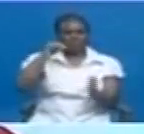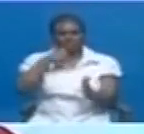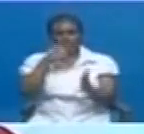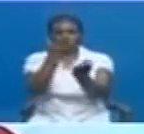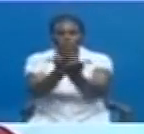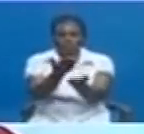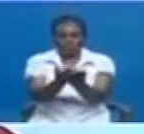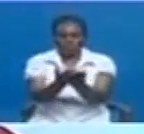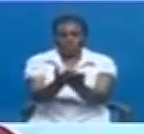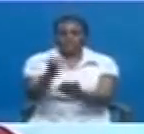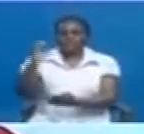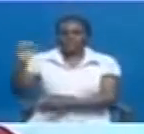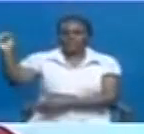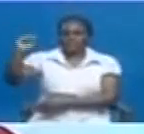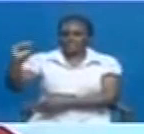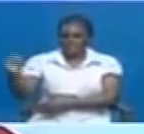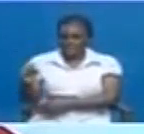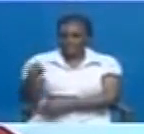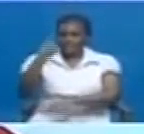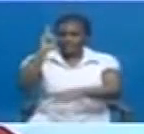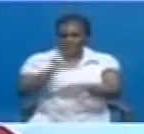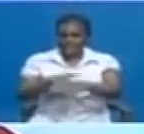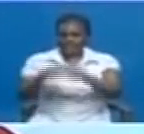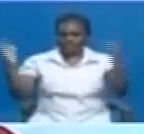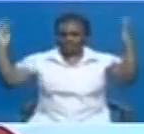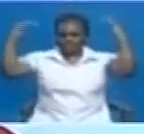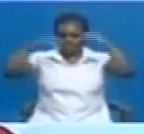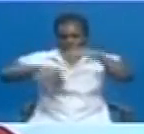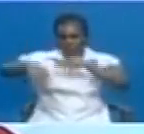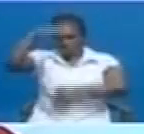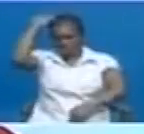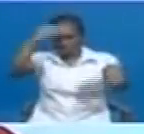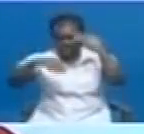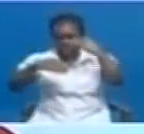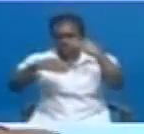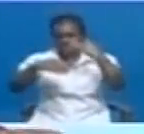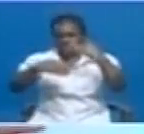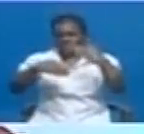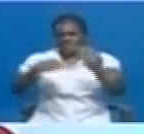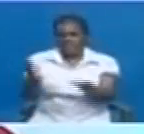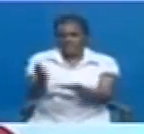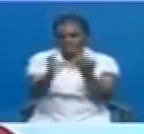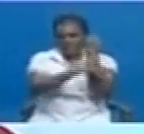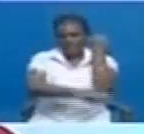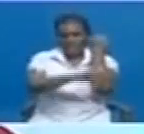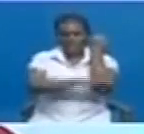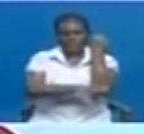Interior Cabinet Secretary Joseph Nkaiseri during a gathering of university administrators from around the country.